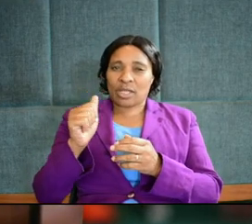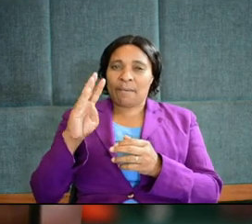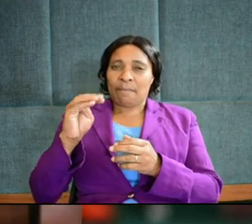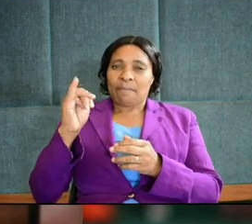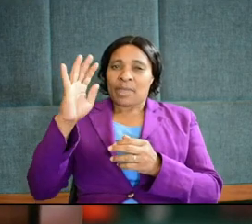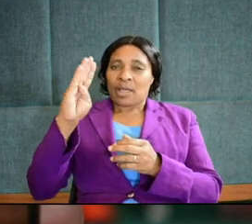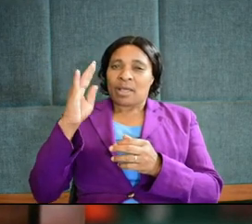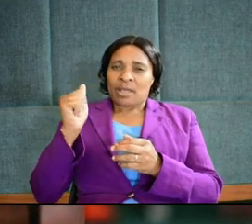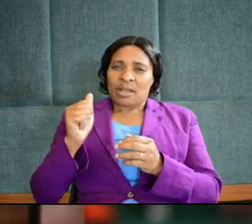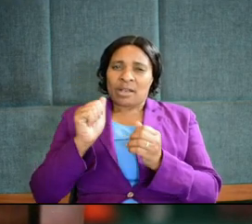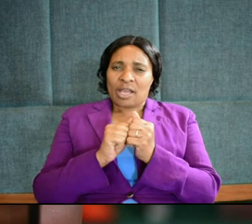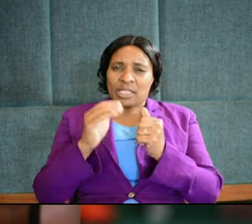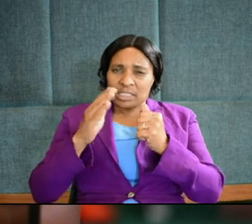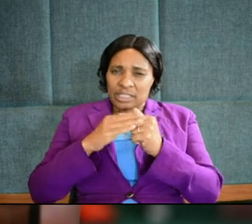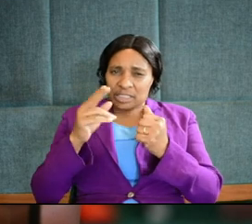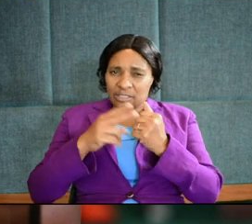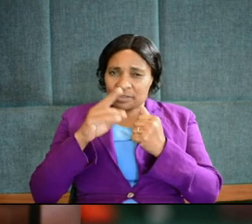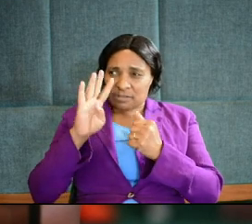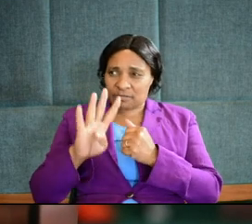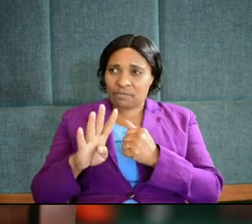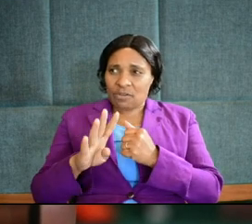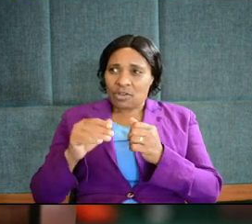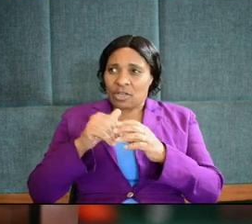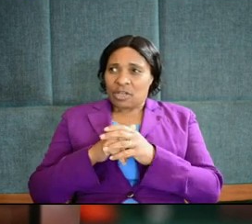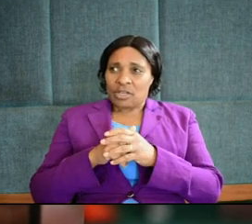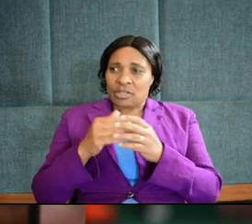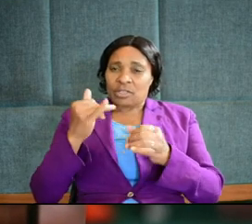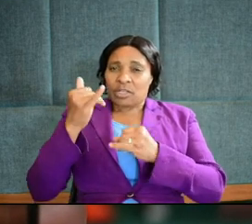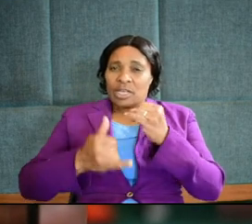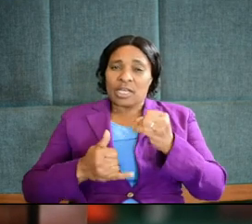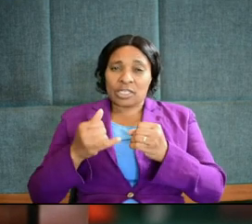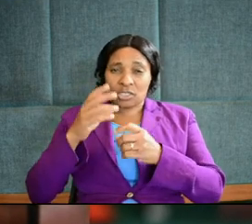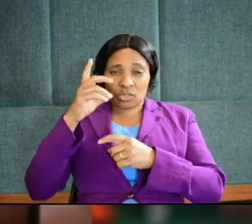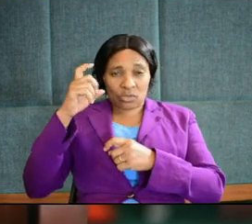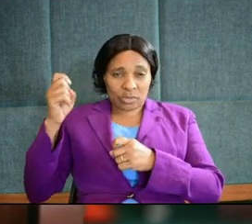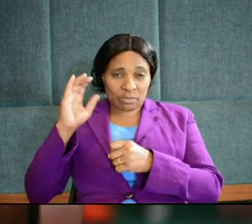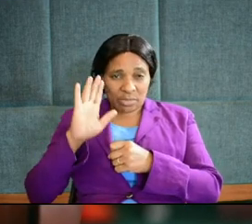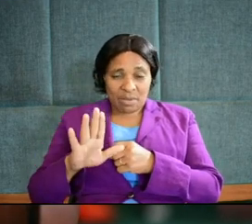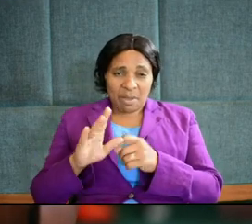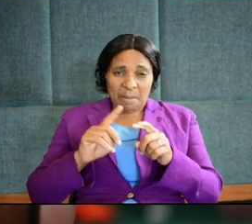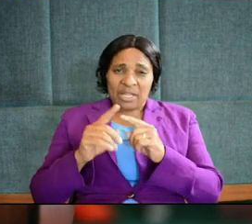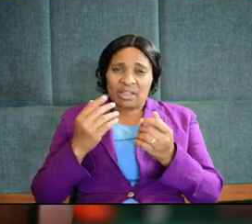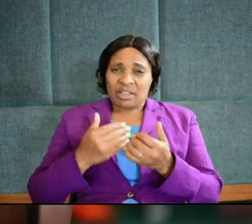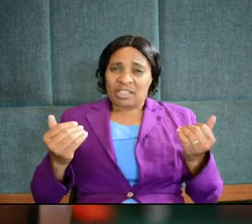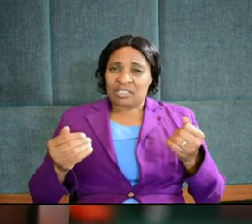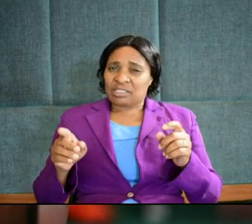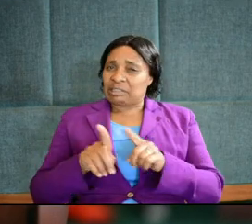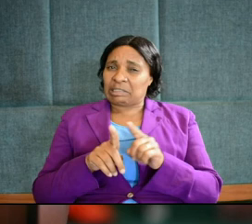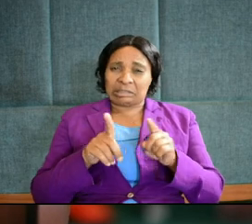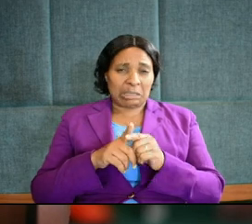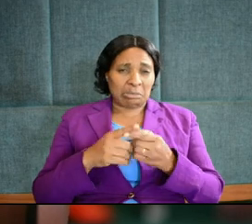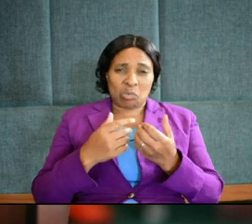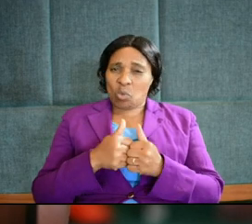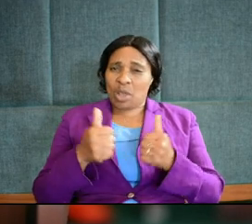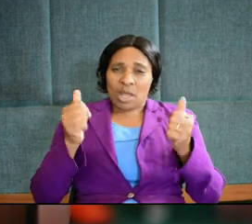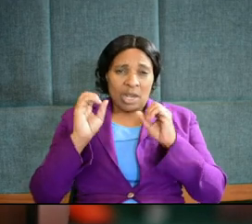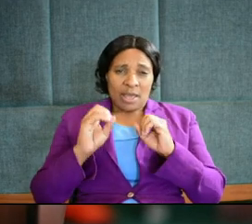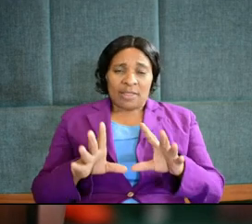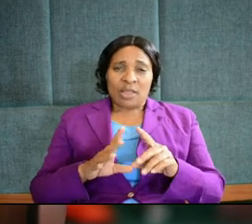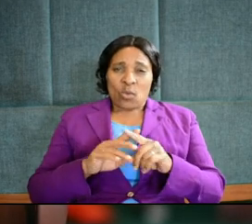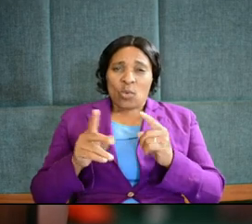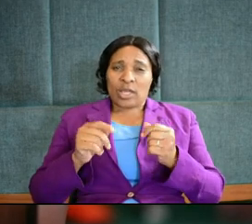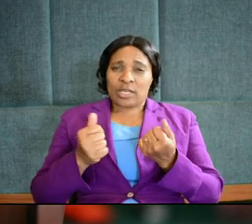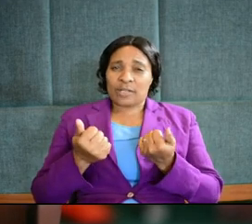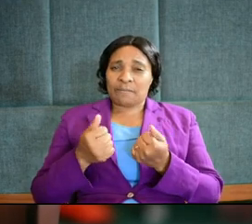1974 revolution in their homeland, Portugal, seemed to end their dreams. Things, however, were not as they appeared. When the